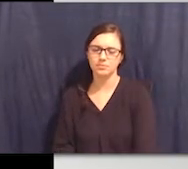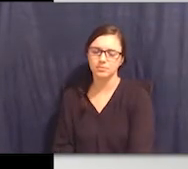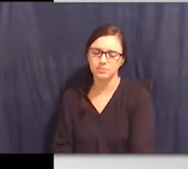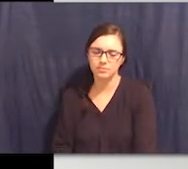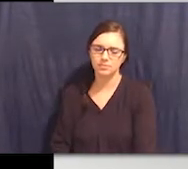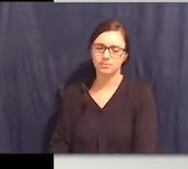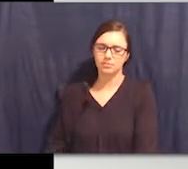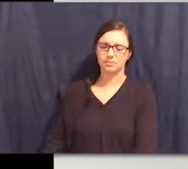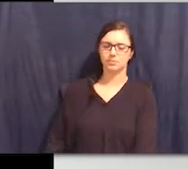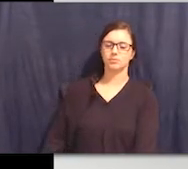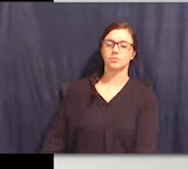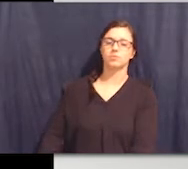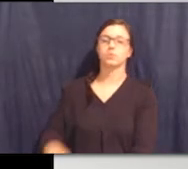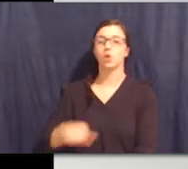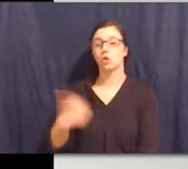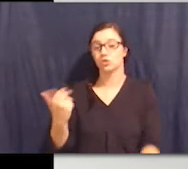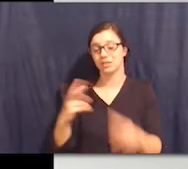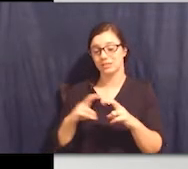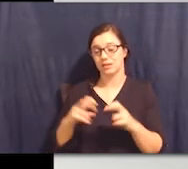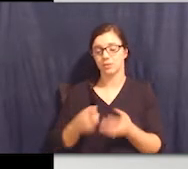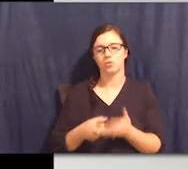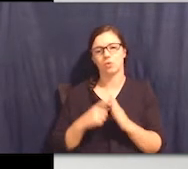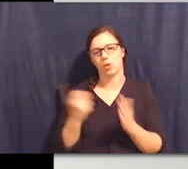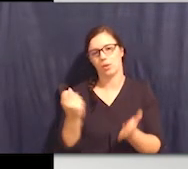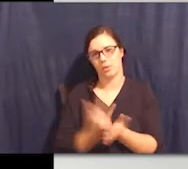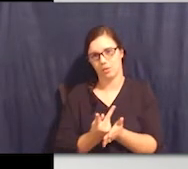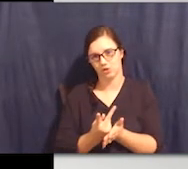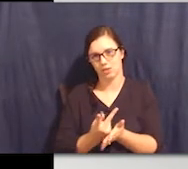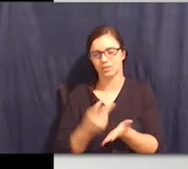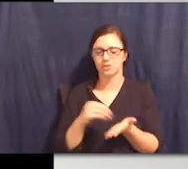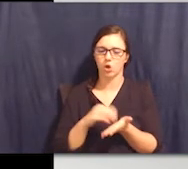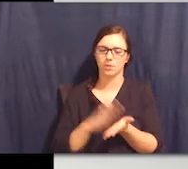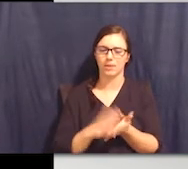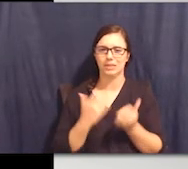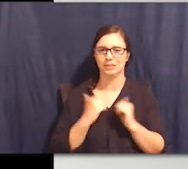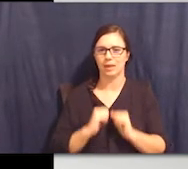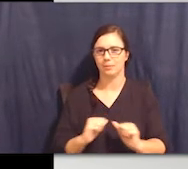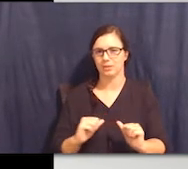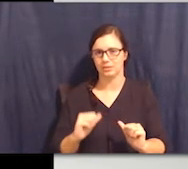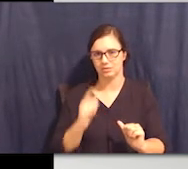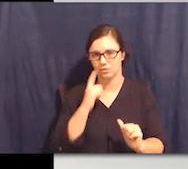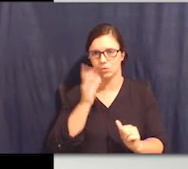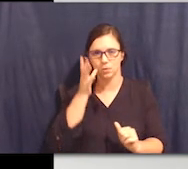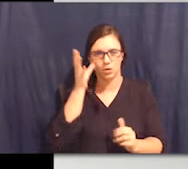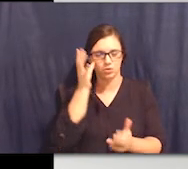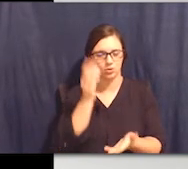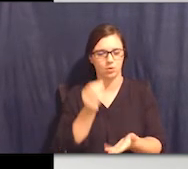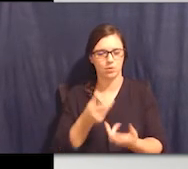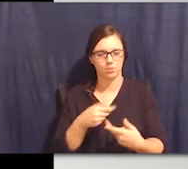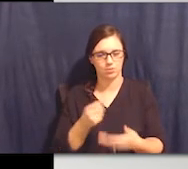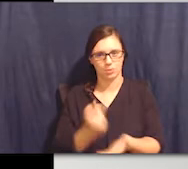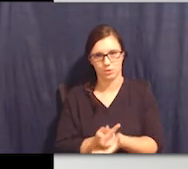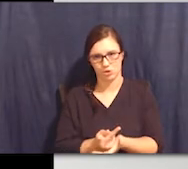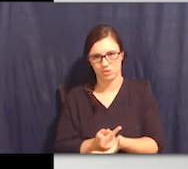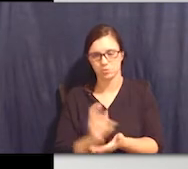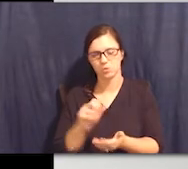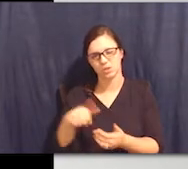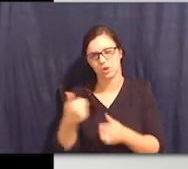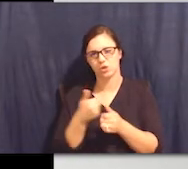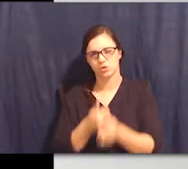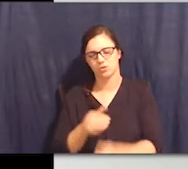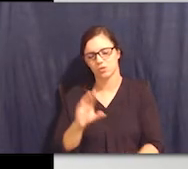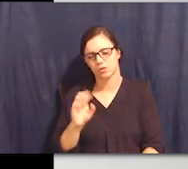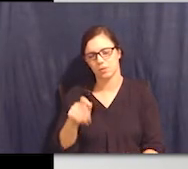Also, alternate assessments require permission or documented attempts at parental permission. So that's another